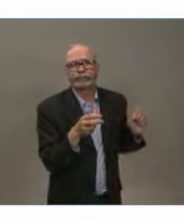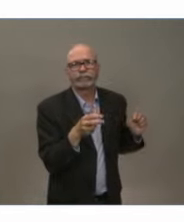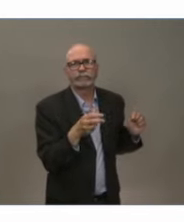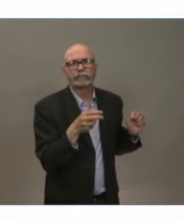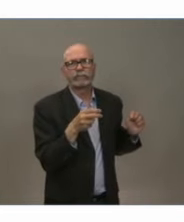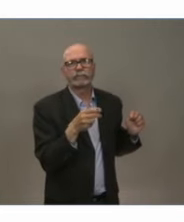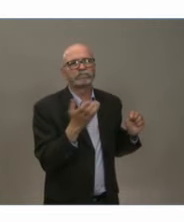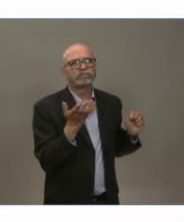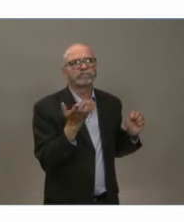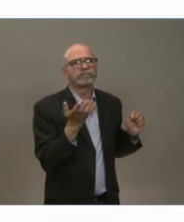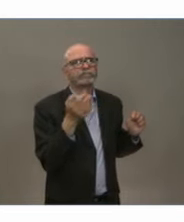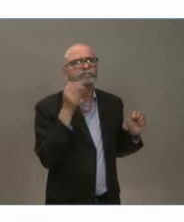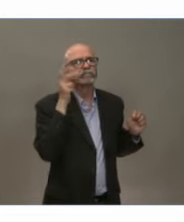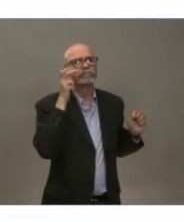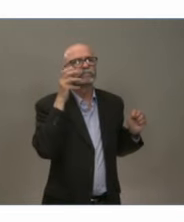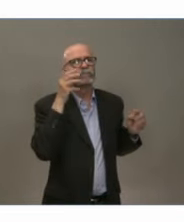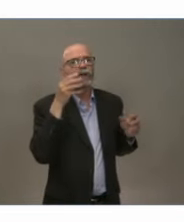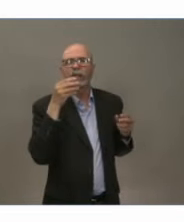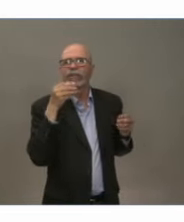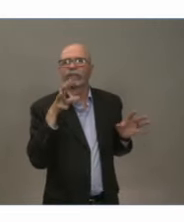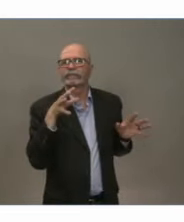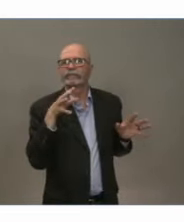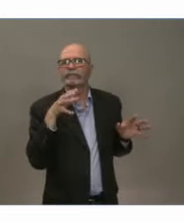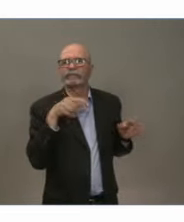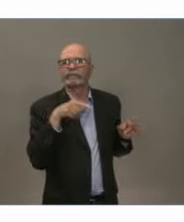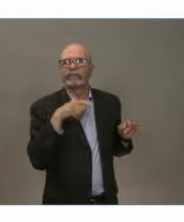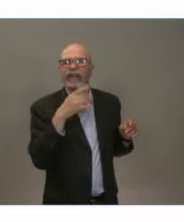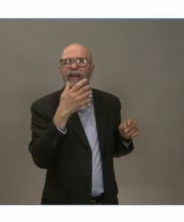minimum staffing levels for a certain number of residents?